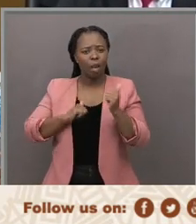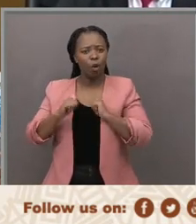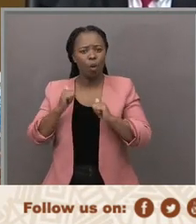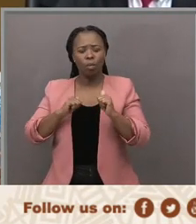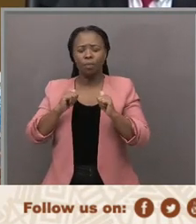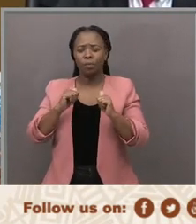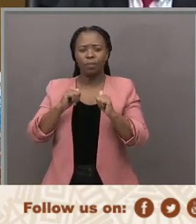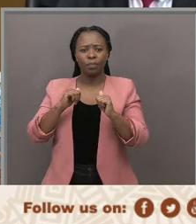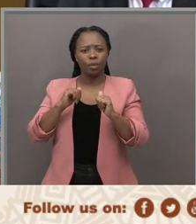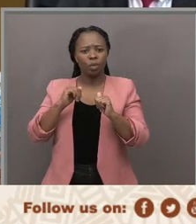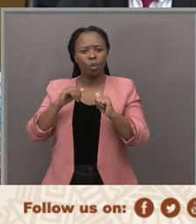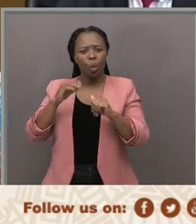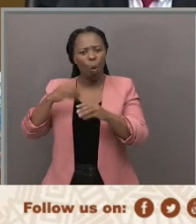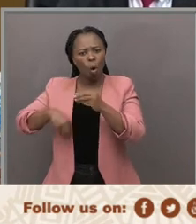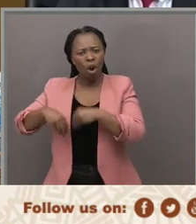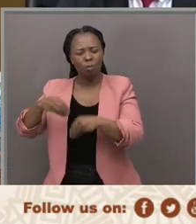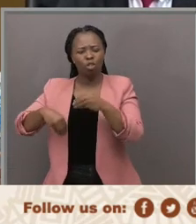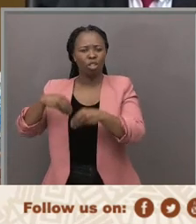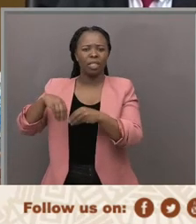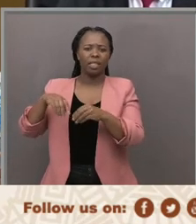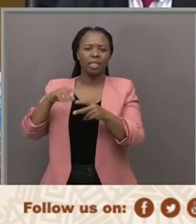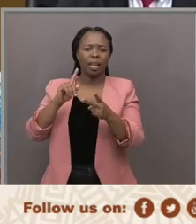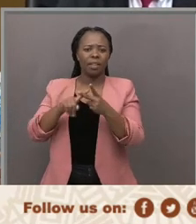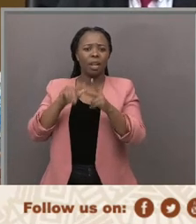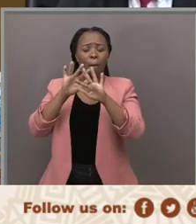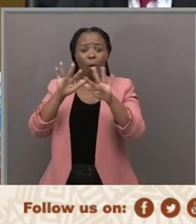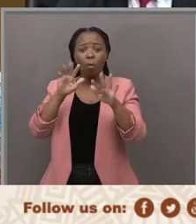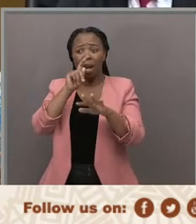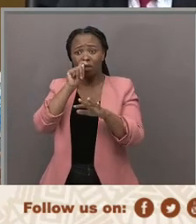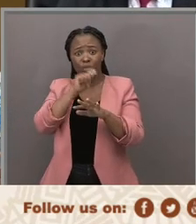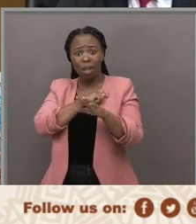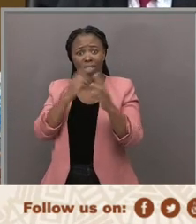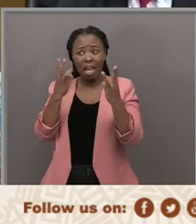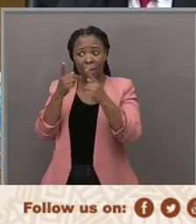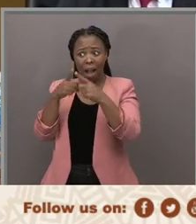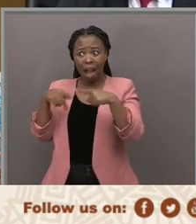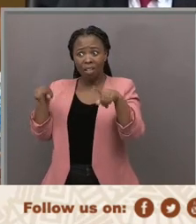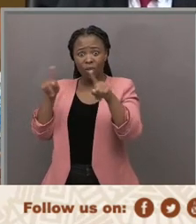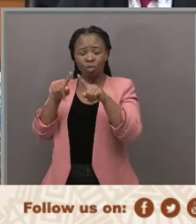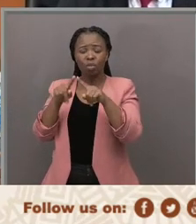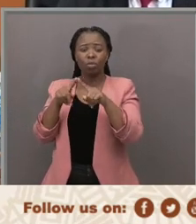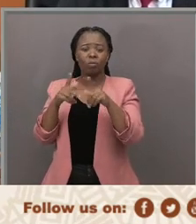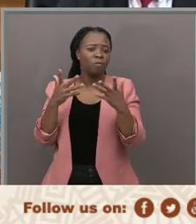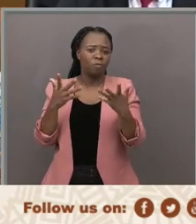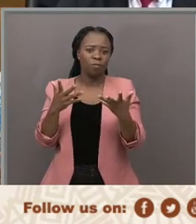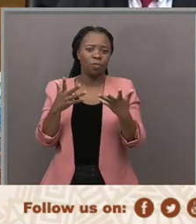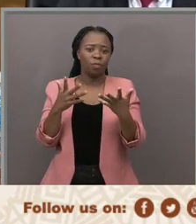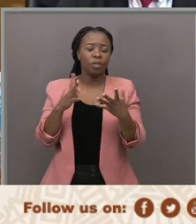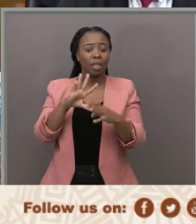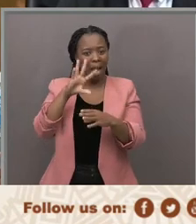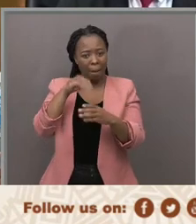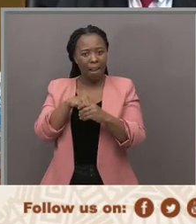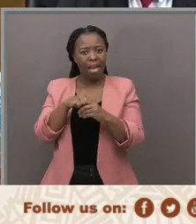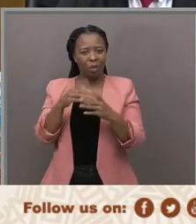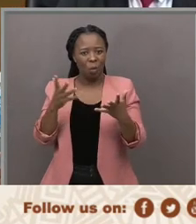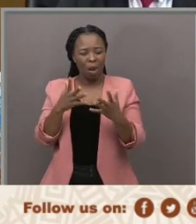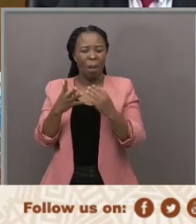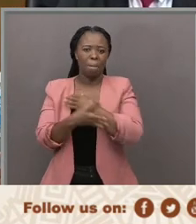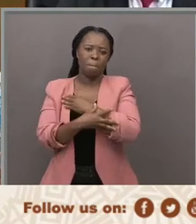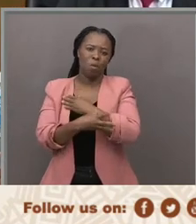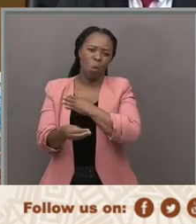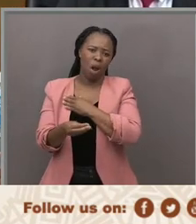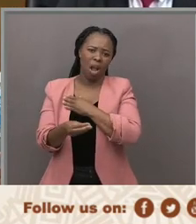have betrayed the popular trust of the masses. And this trust stems from amongst the poor and the